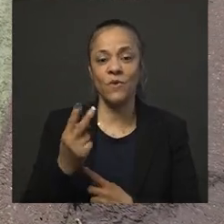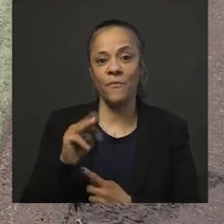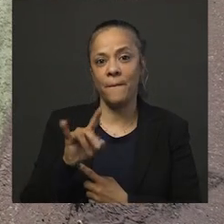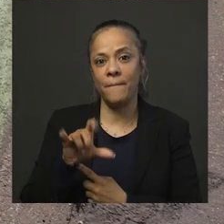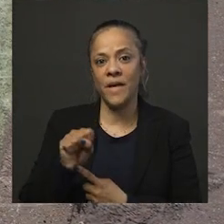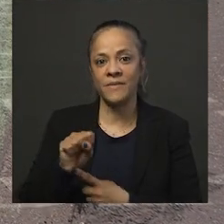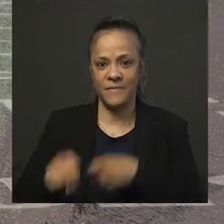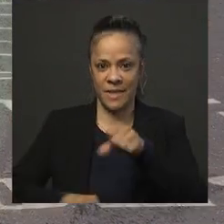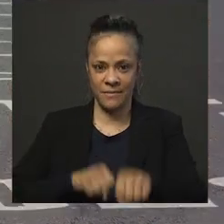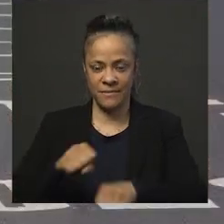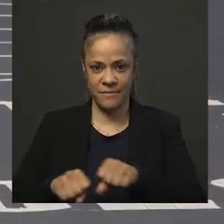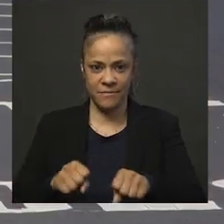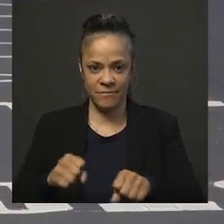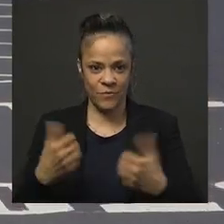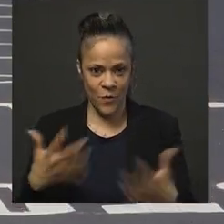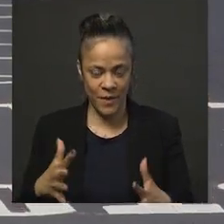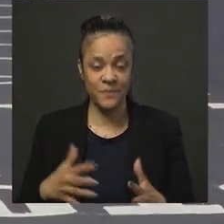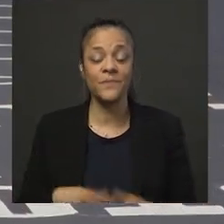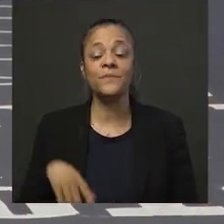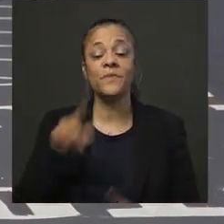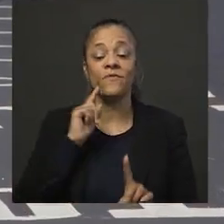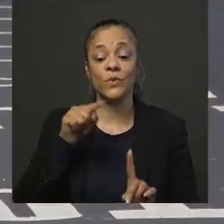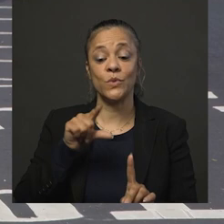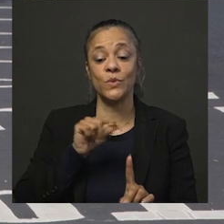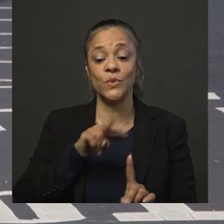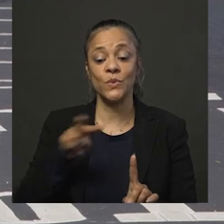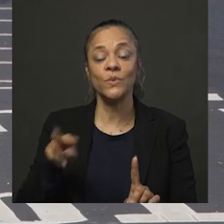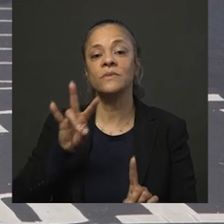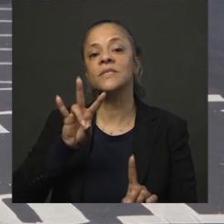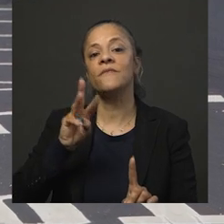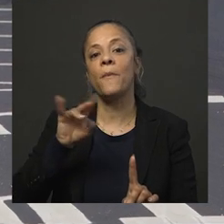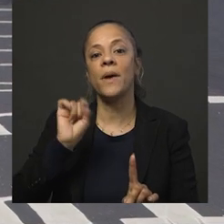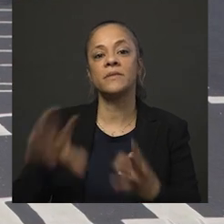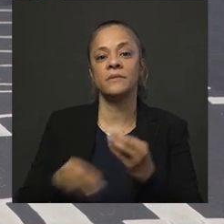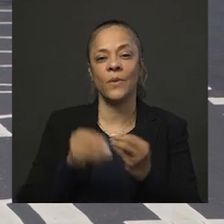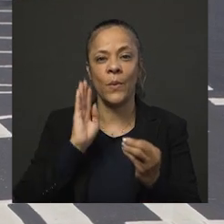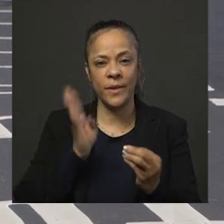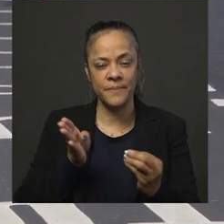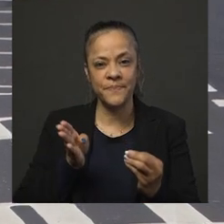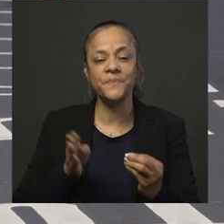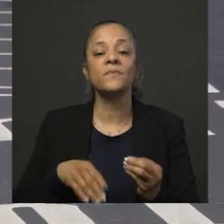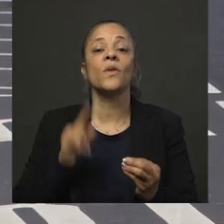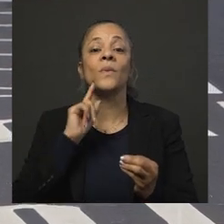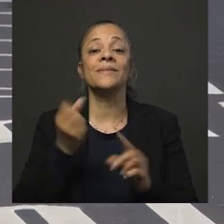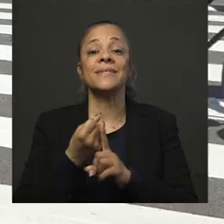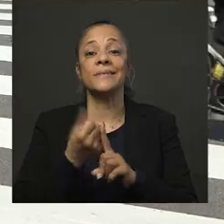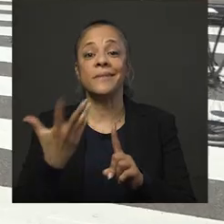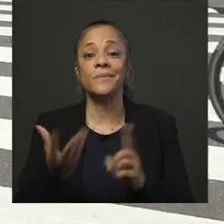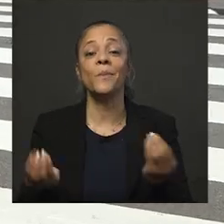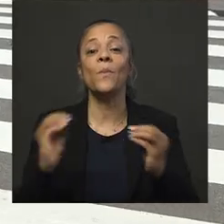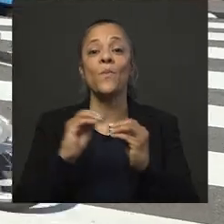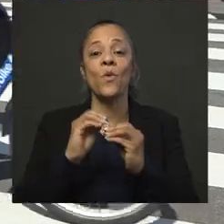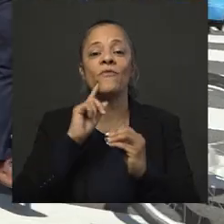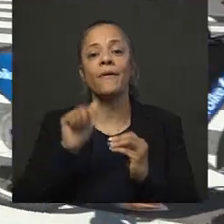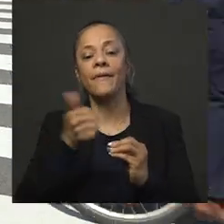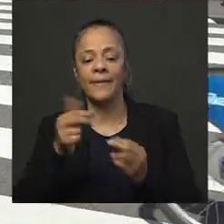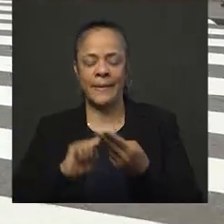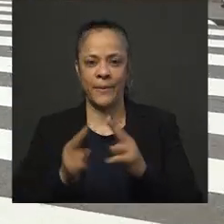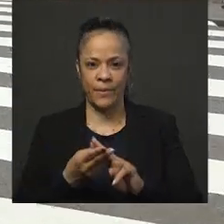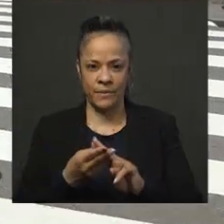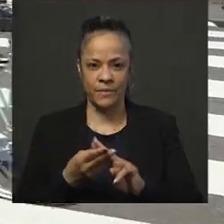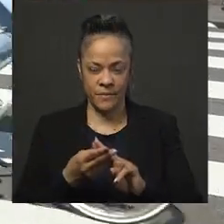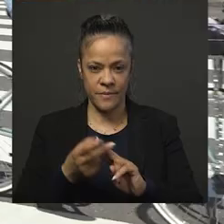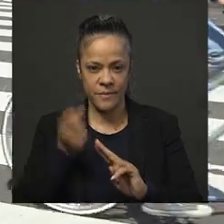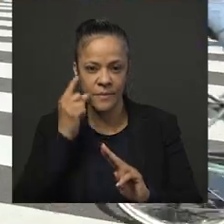7 miles scheduled for 2022. This year, we'll extend the existing bike lane network into other neighborhoods, including the Heights, Bergen